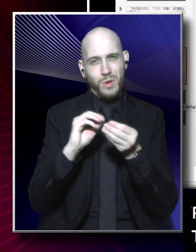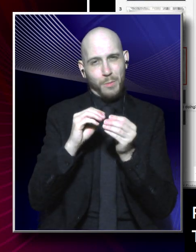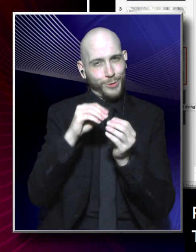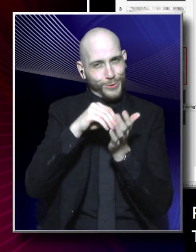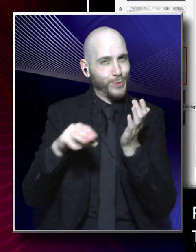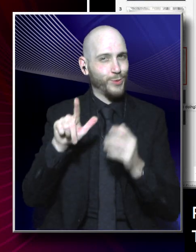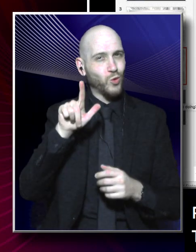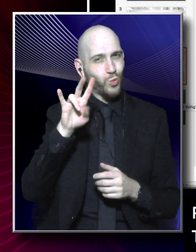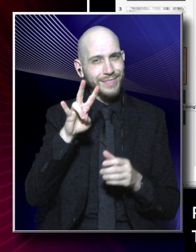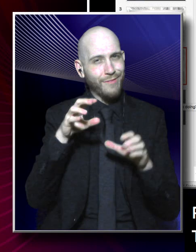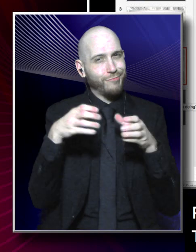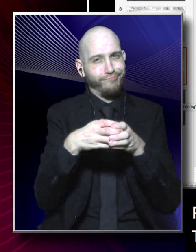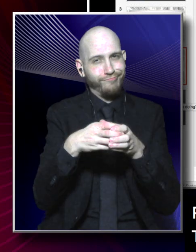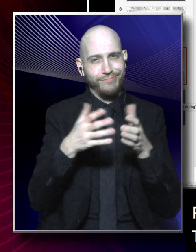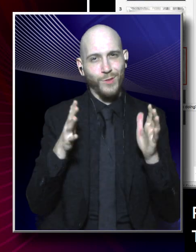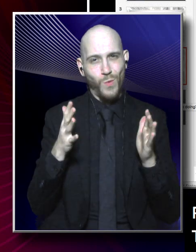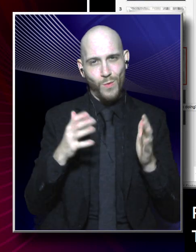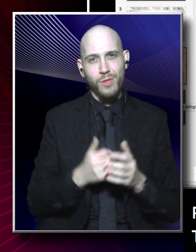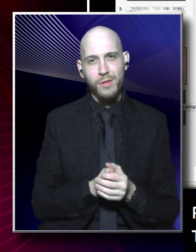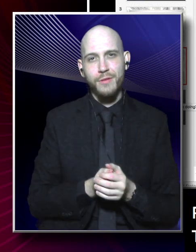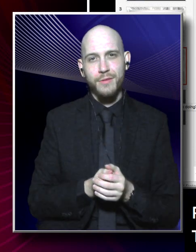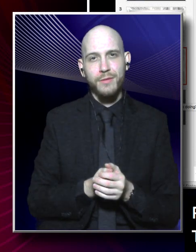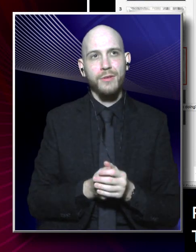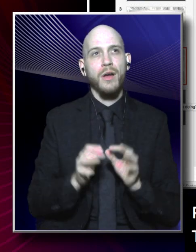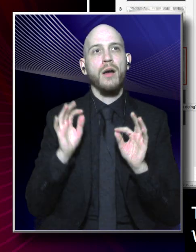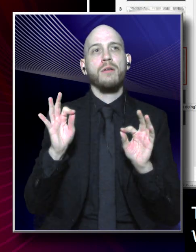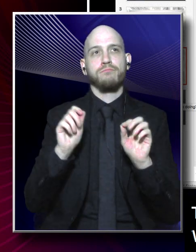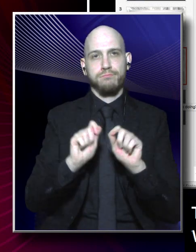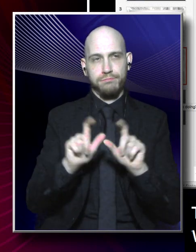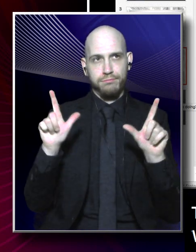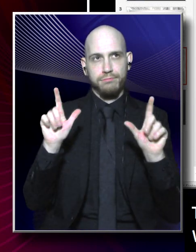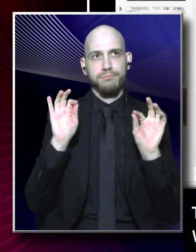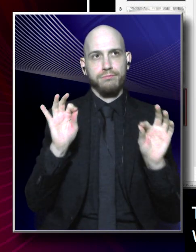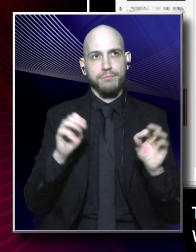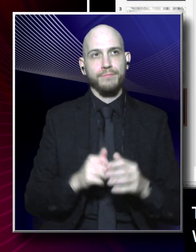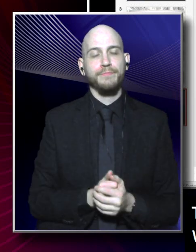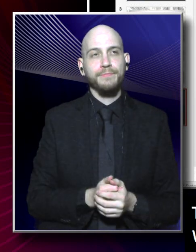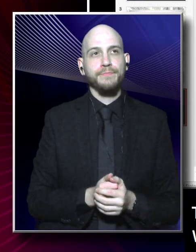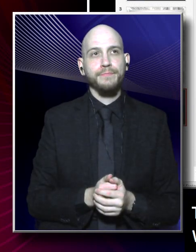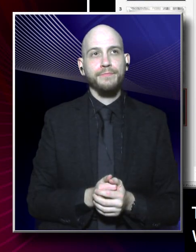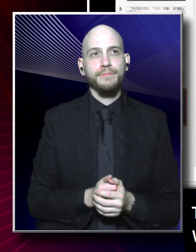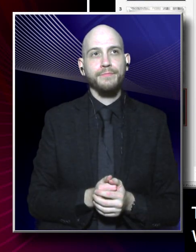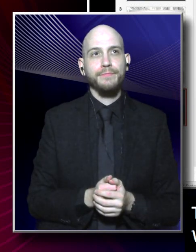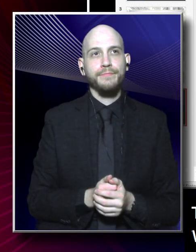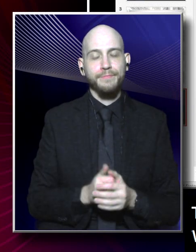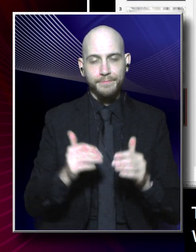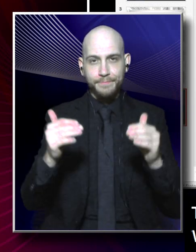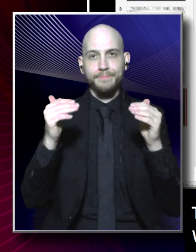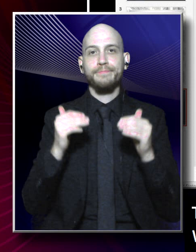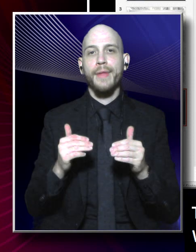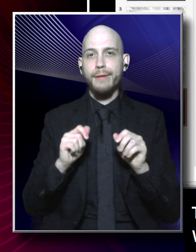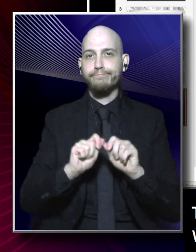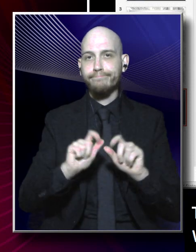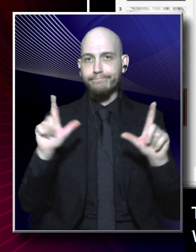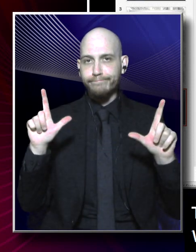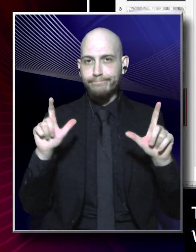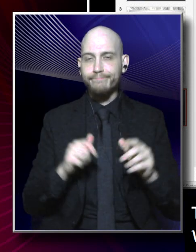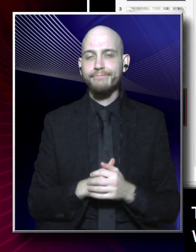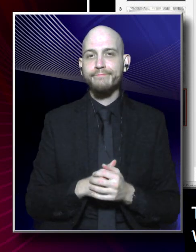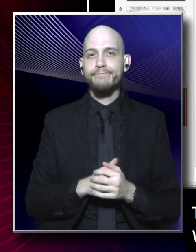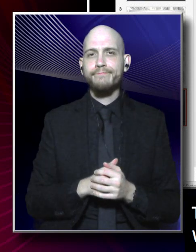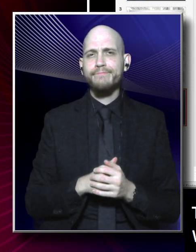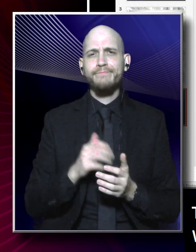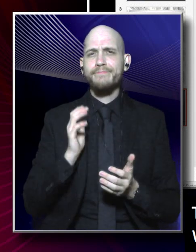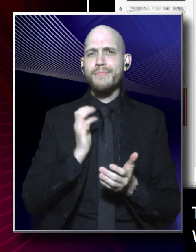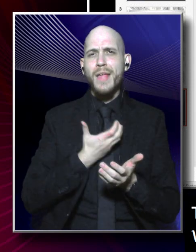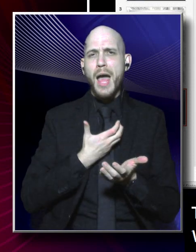So there we go. All right, next slide. So how are we doing as